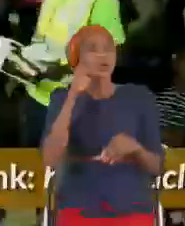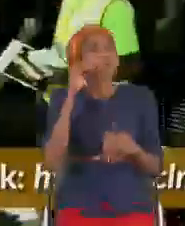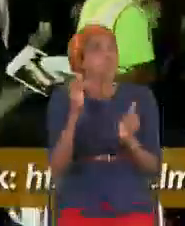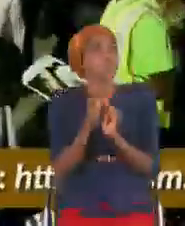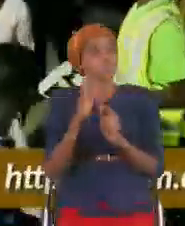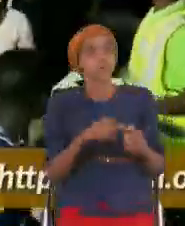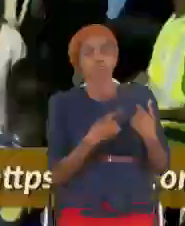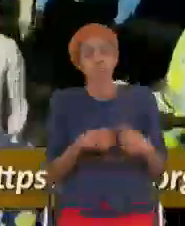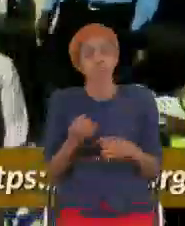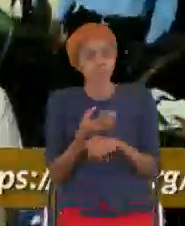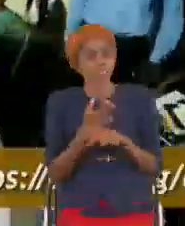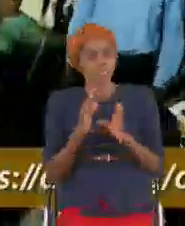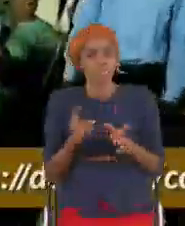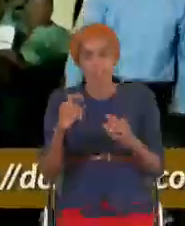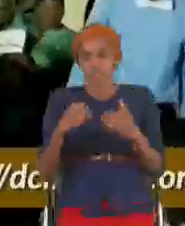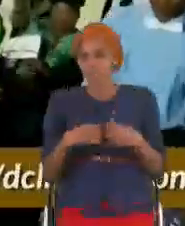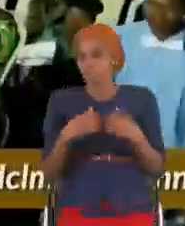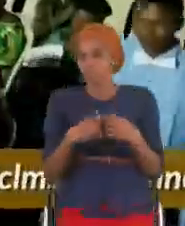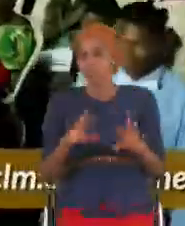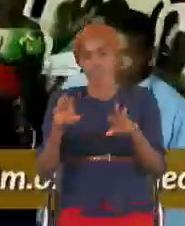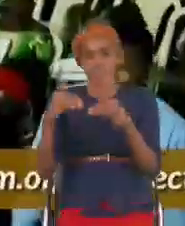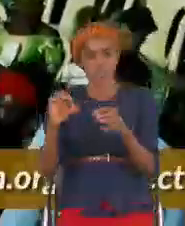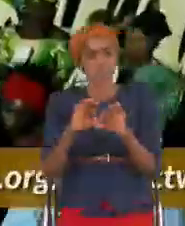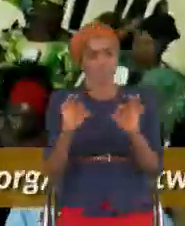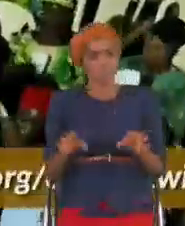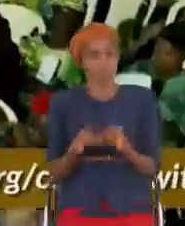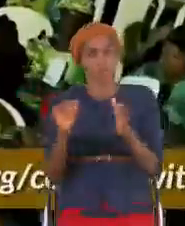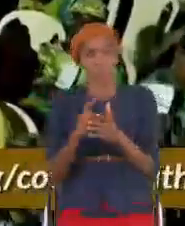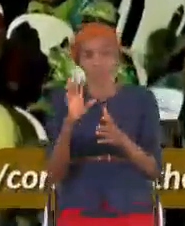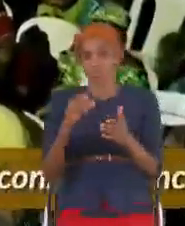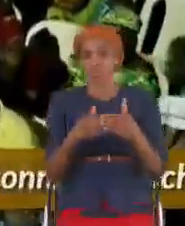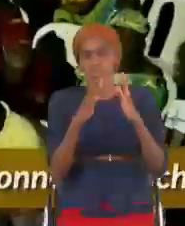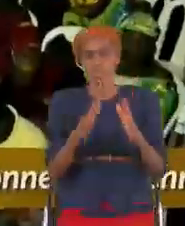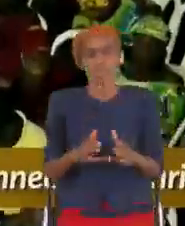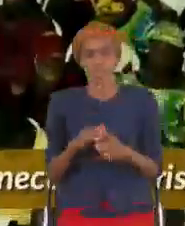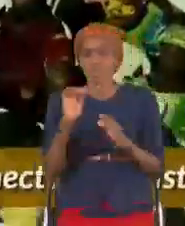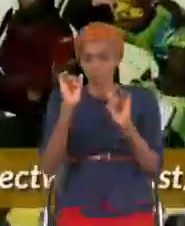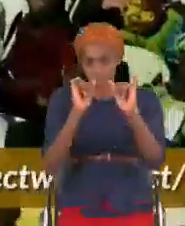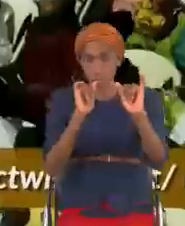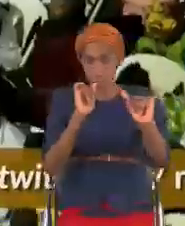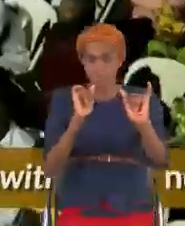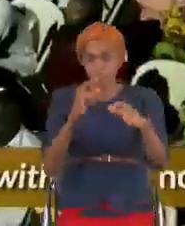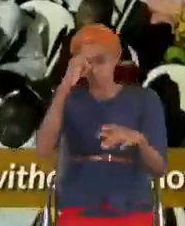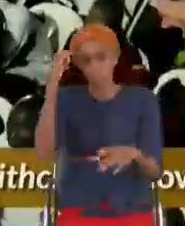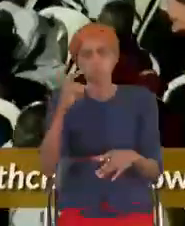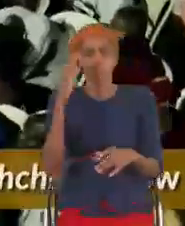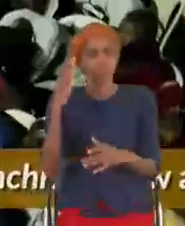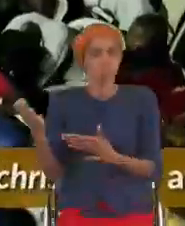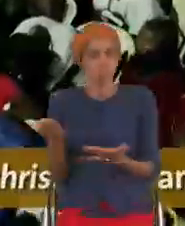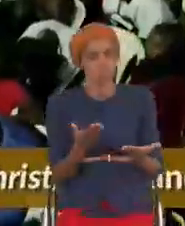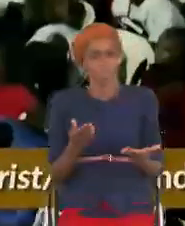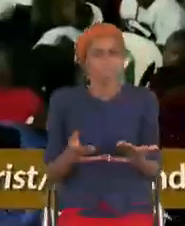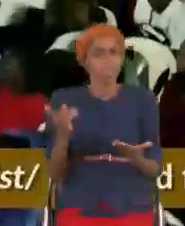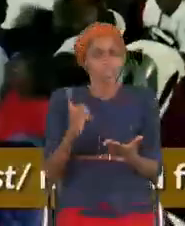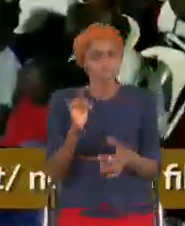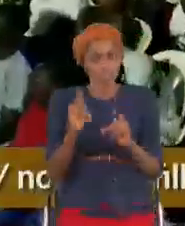you are done, submit your form to your supervisor and don't come back. Remain there because you are going to bring the people that